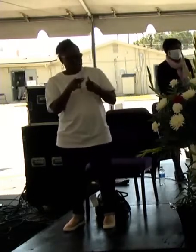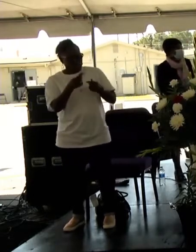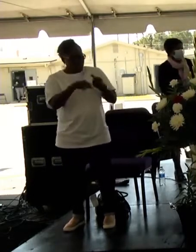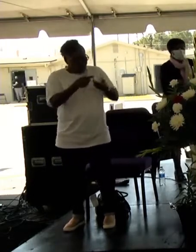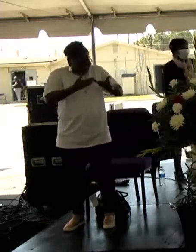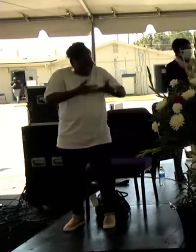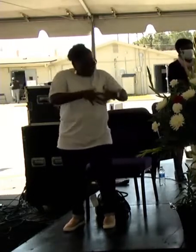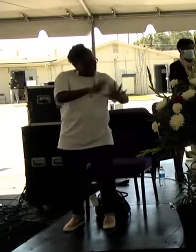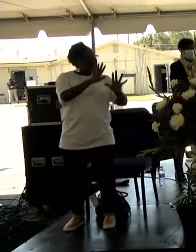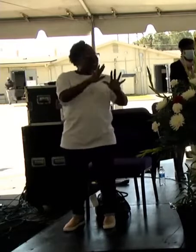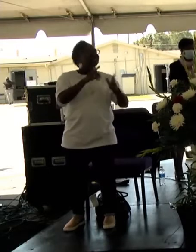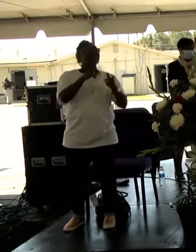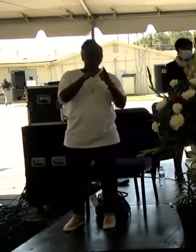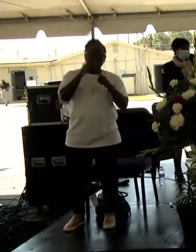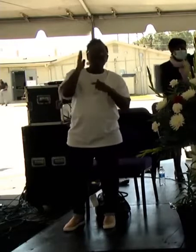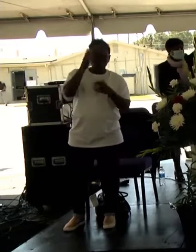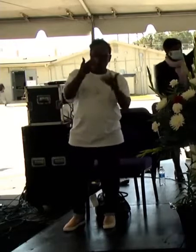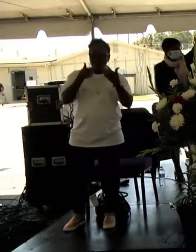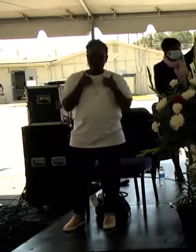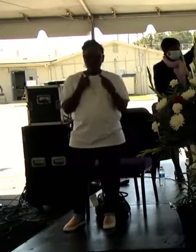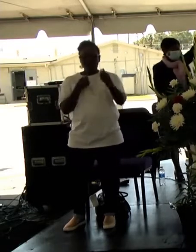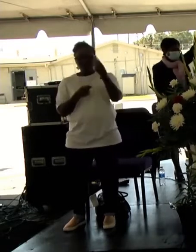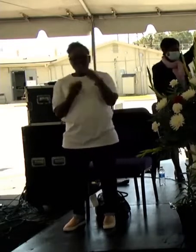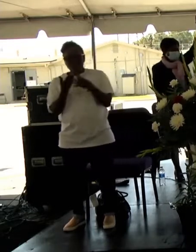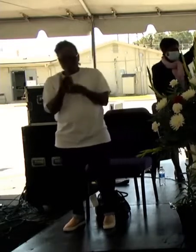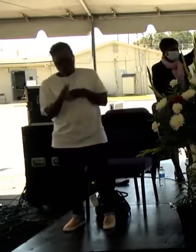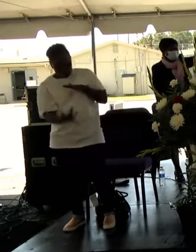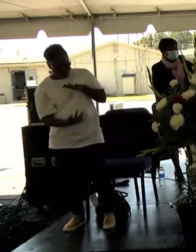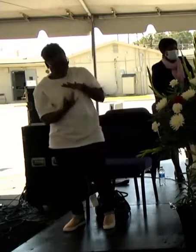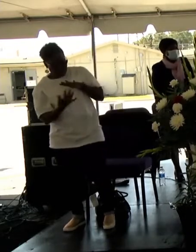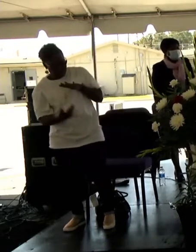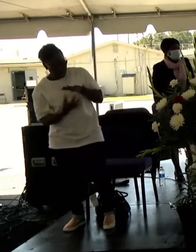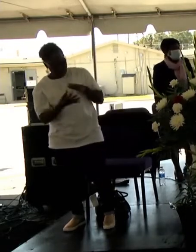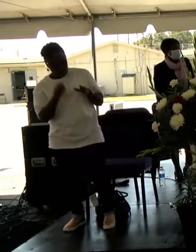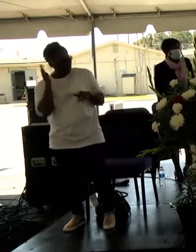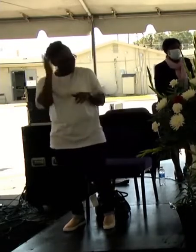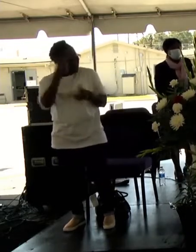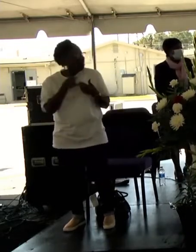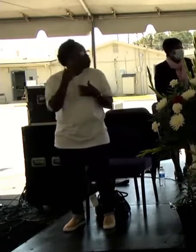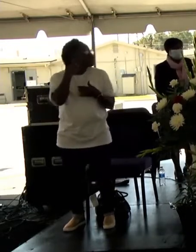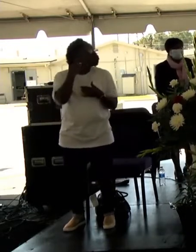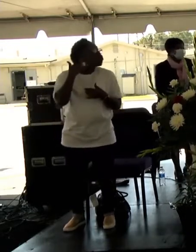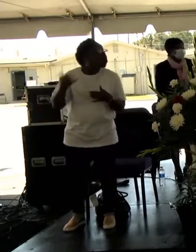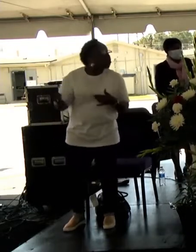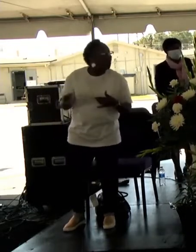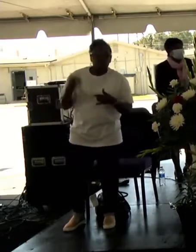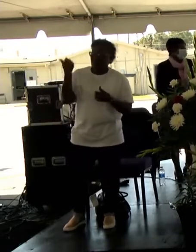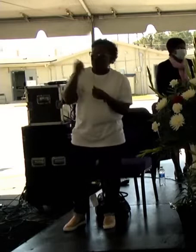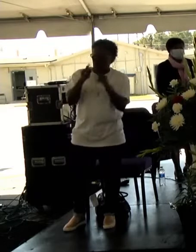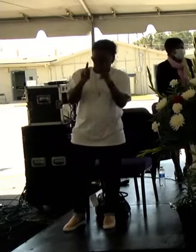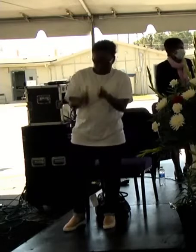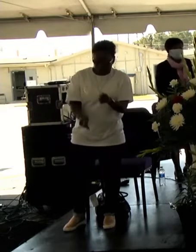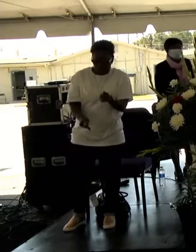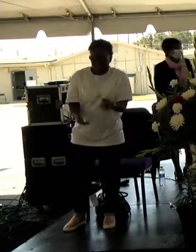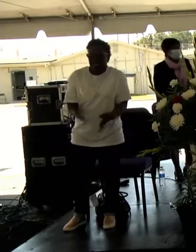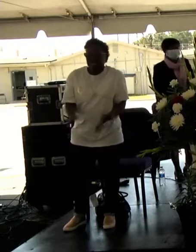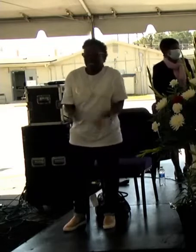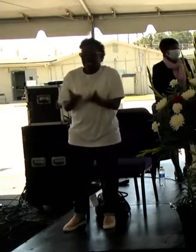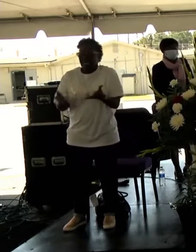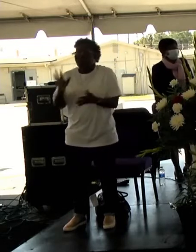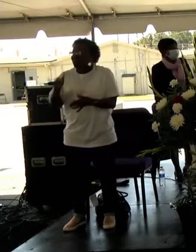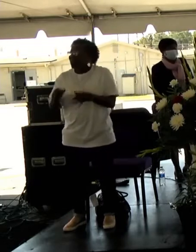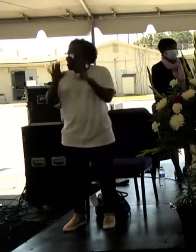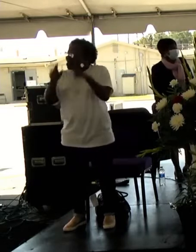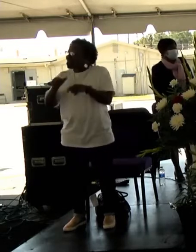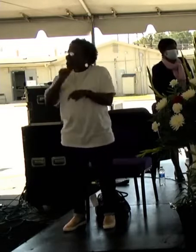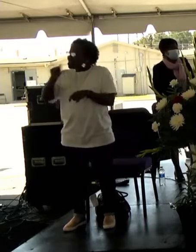suffered for a little while, you will come through the fire and you will come forth as pure gold. And if I got any folks up in here that cannot just praise